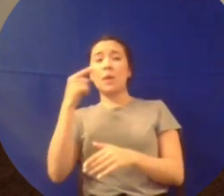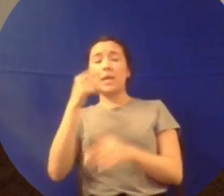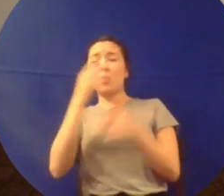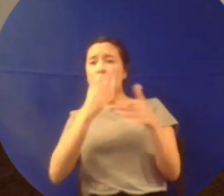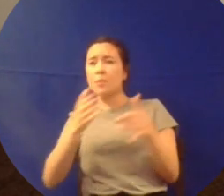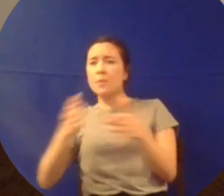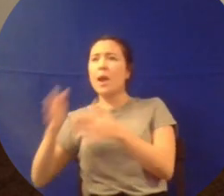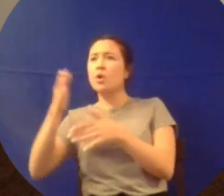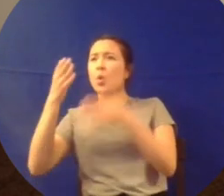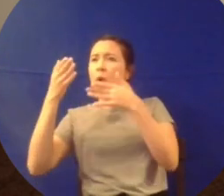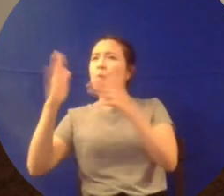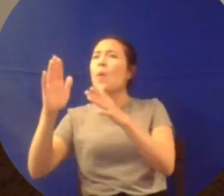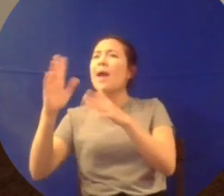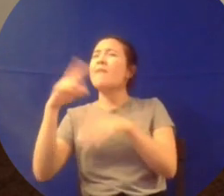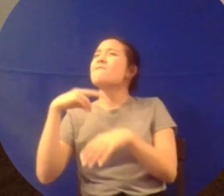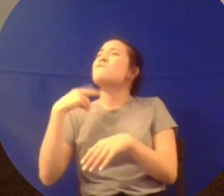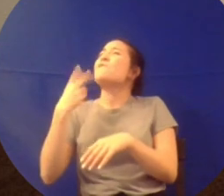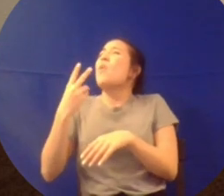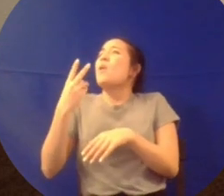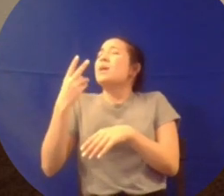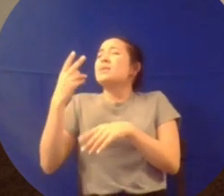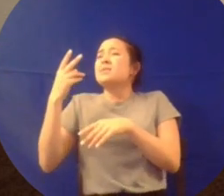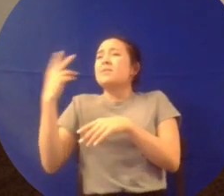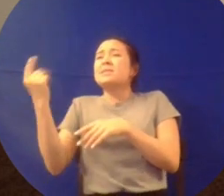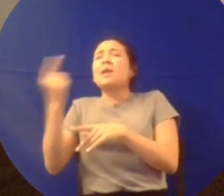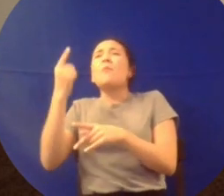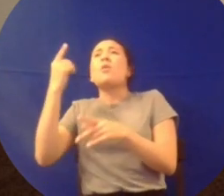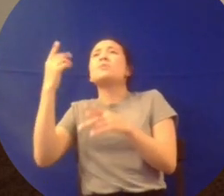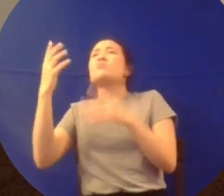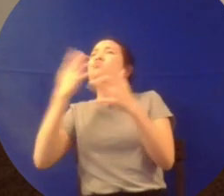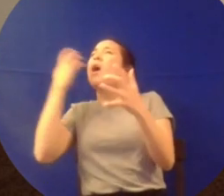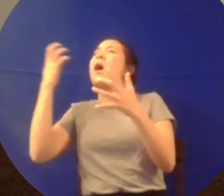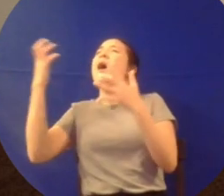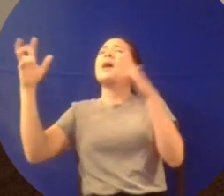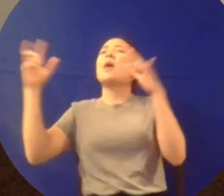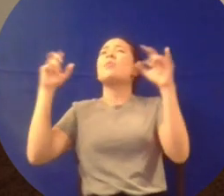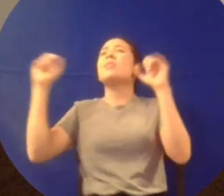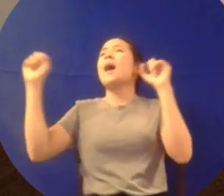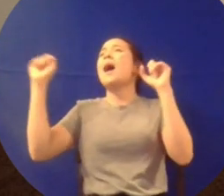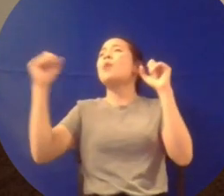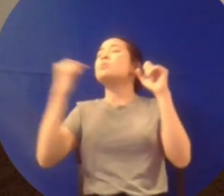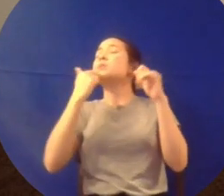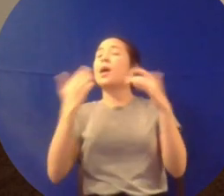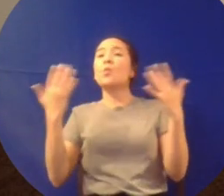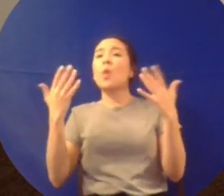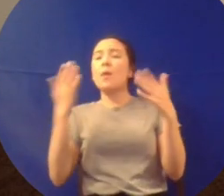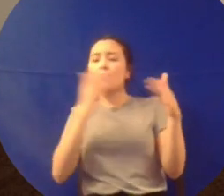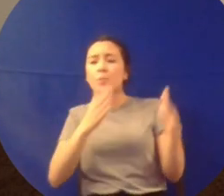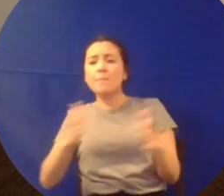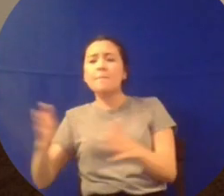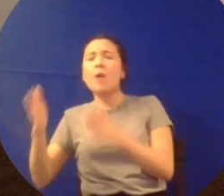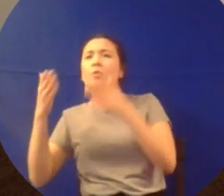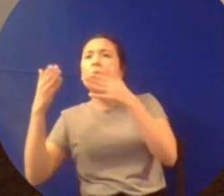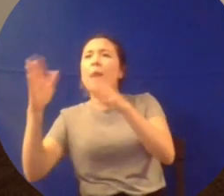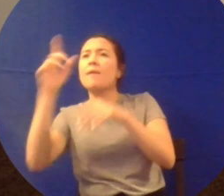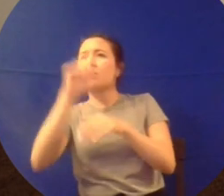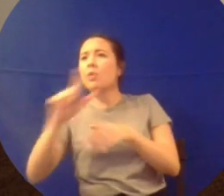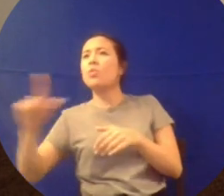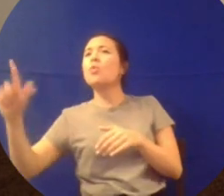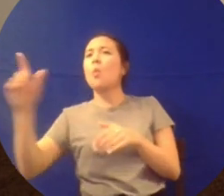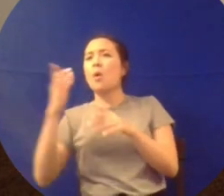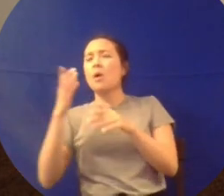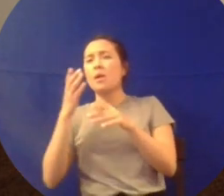A voice of one crying out in the desert, "Prepare the way of the Lord, make straight his paths."